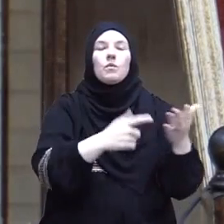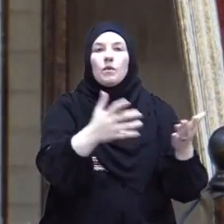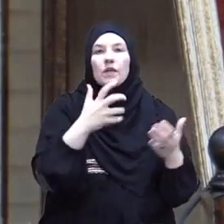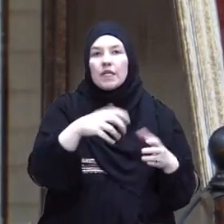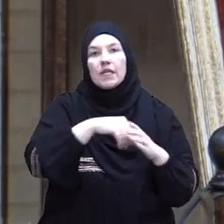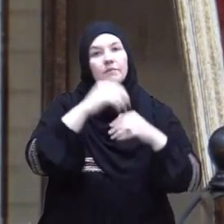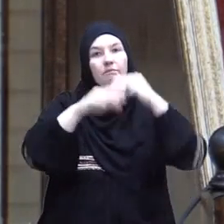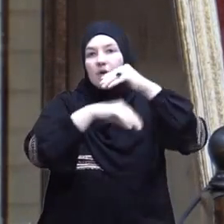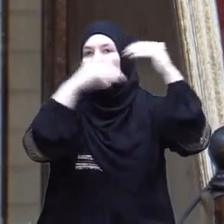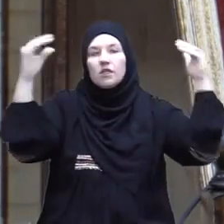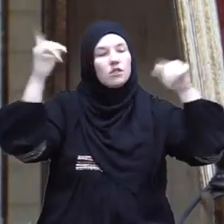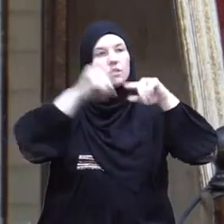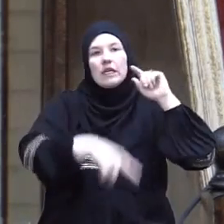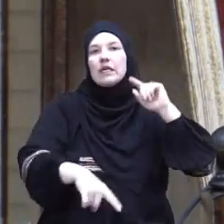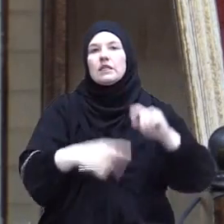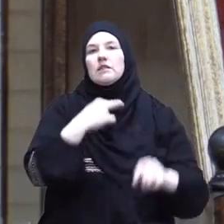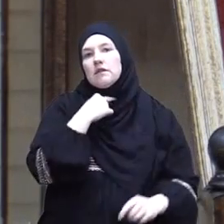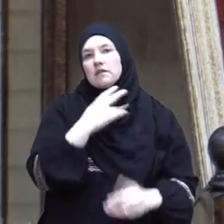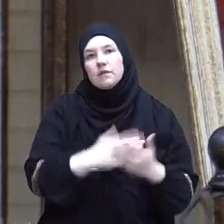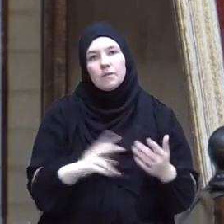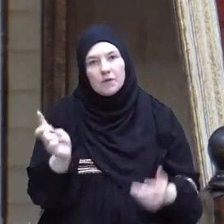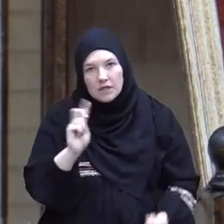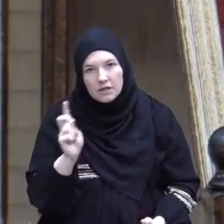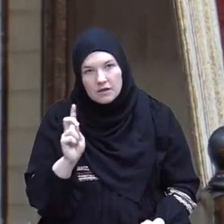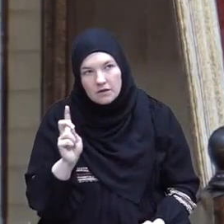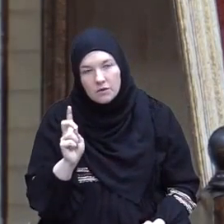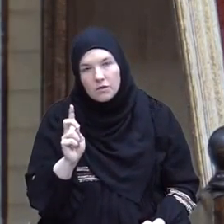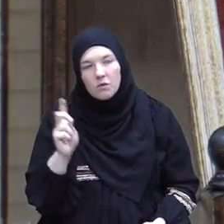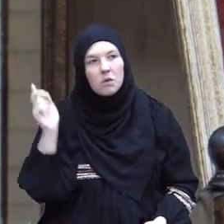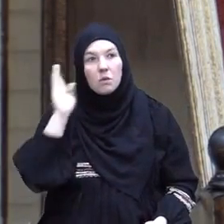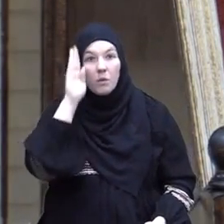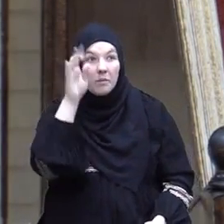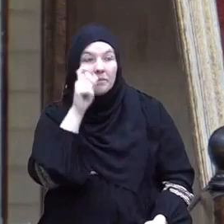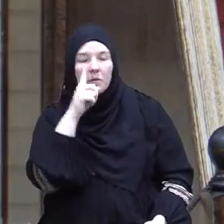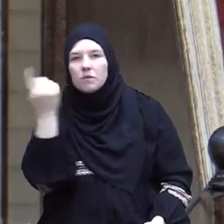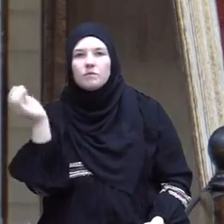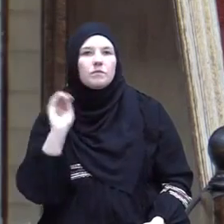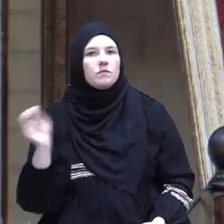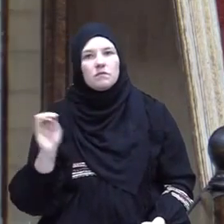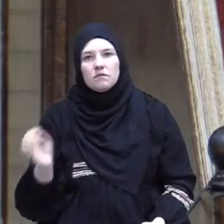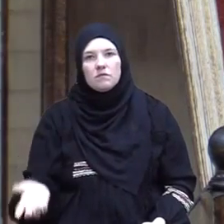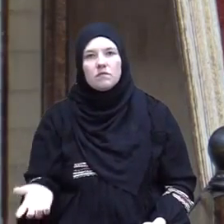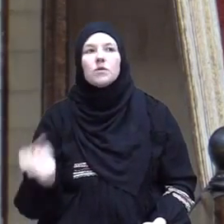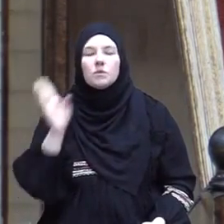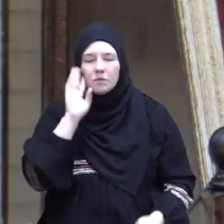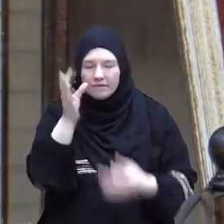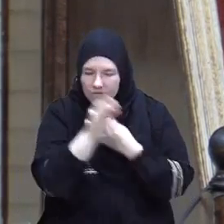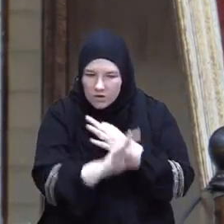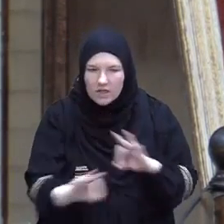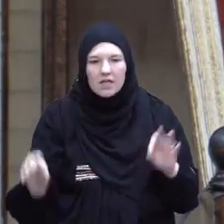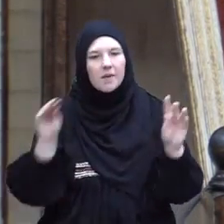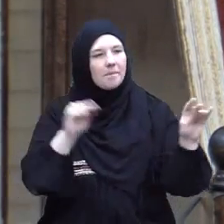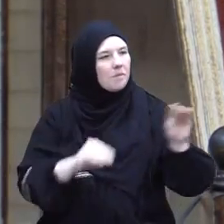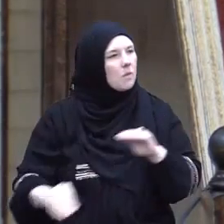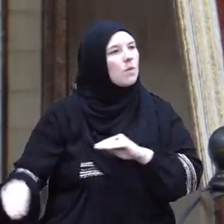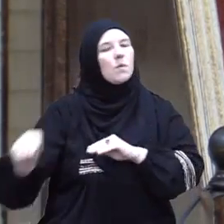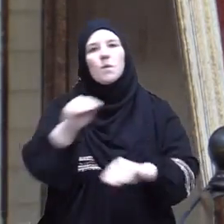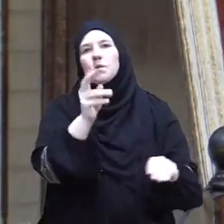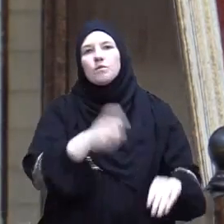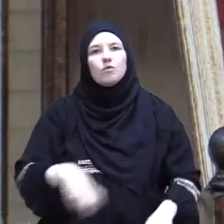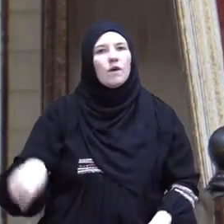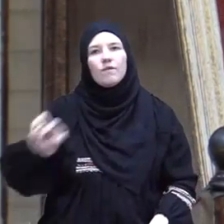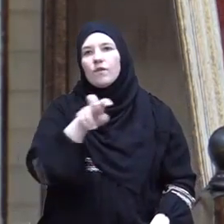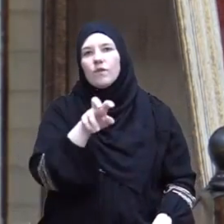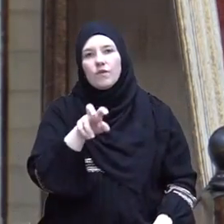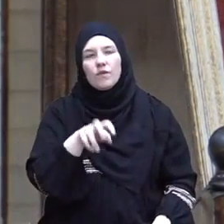you are not going to get stuck somewhere or ever feel bored. You will have the freedom to move and travel. And wherever you